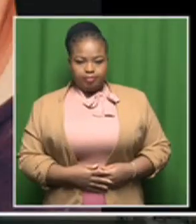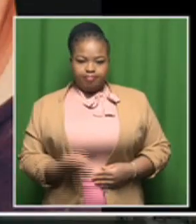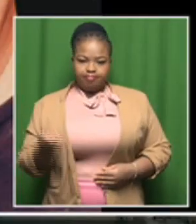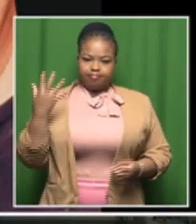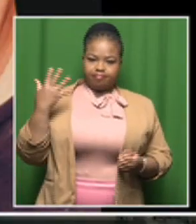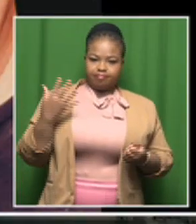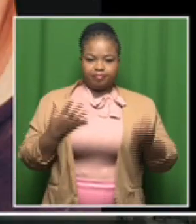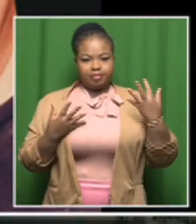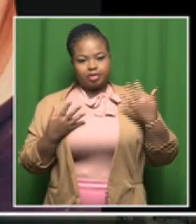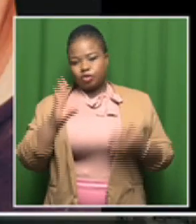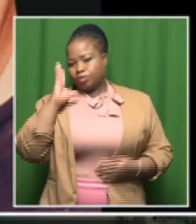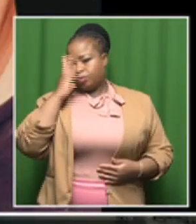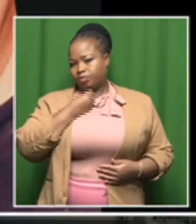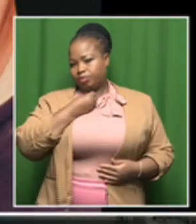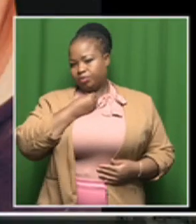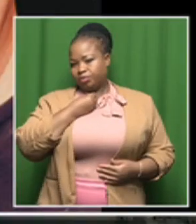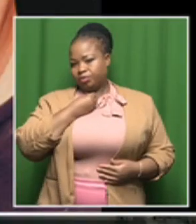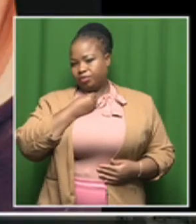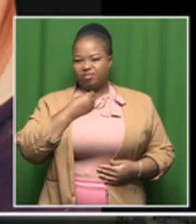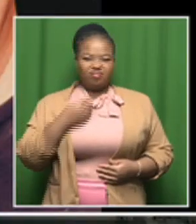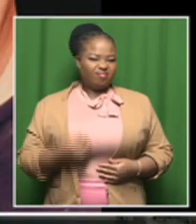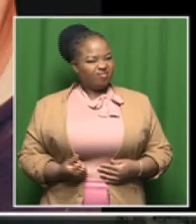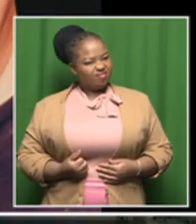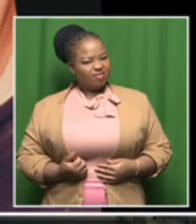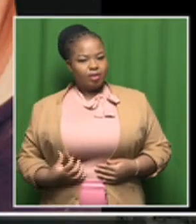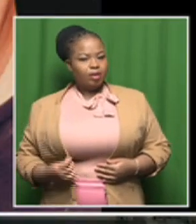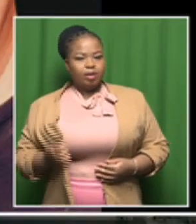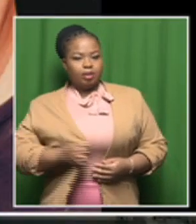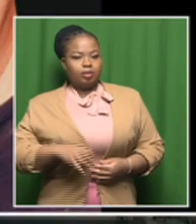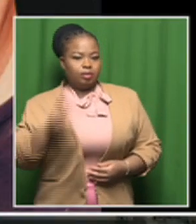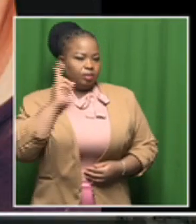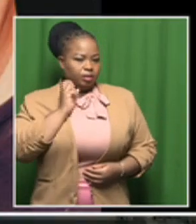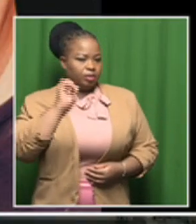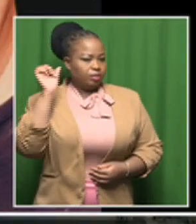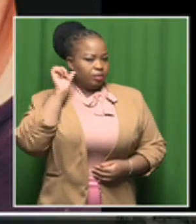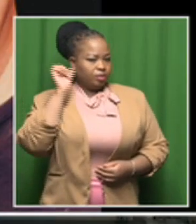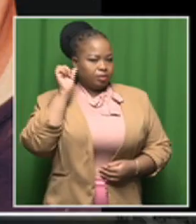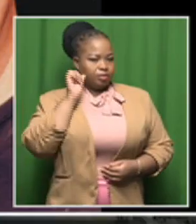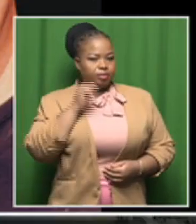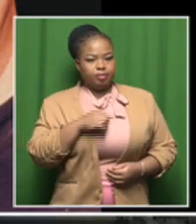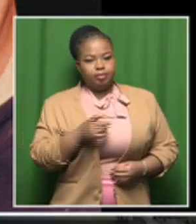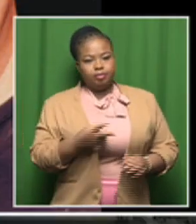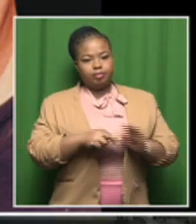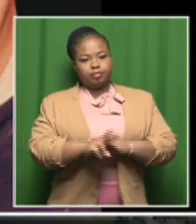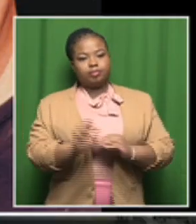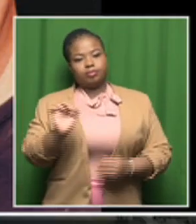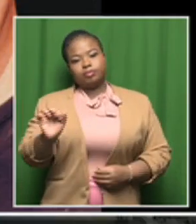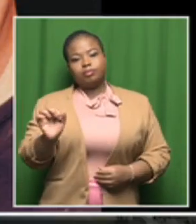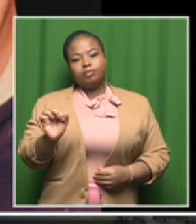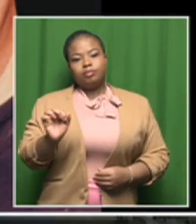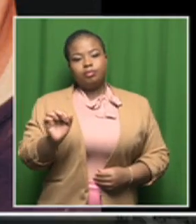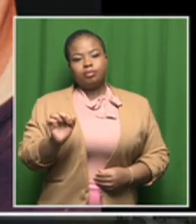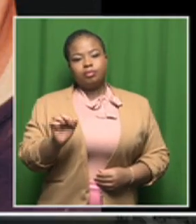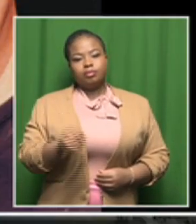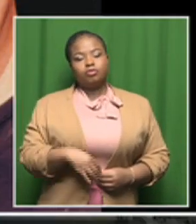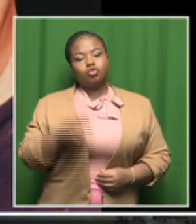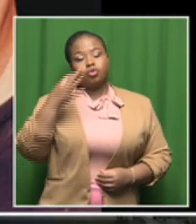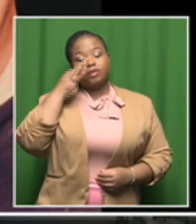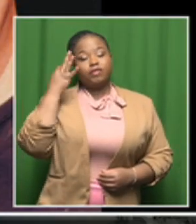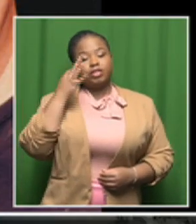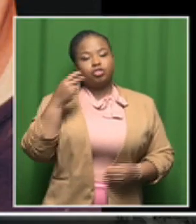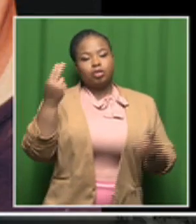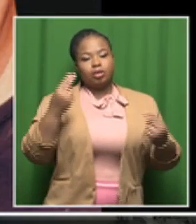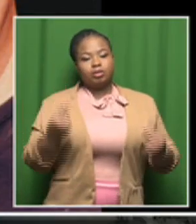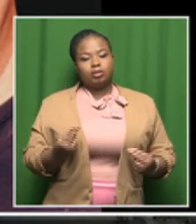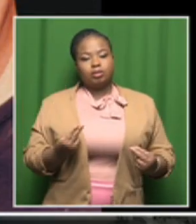saw this beautiful, it was just, I wasn't listening to it with sound, but it was this beautiful visual of it's a French artist who,